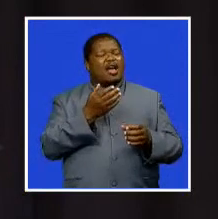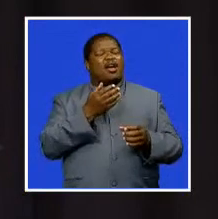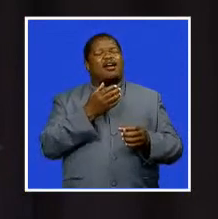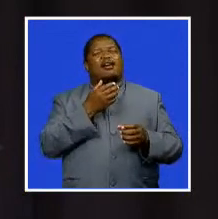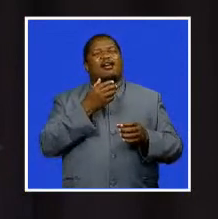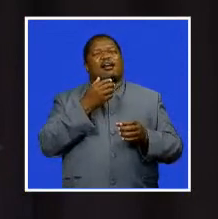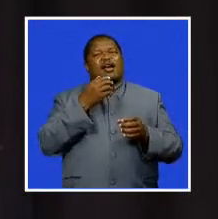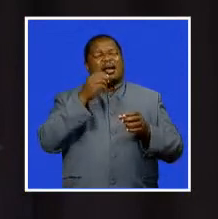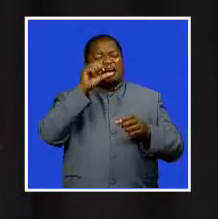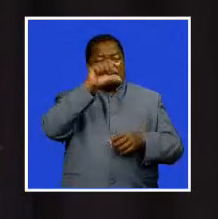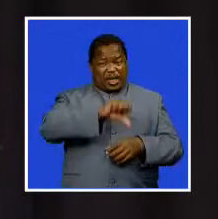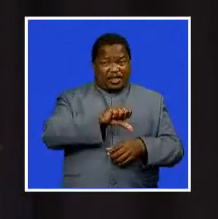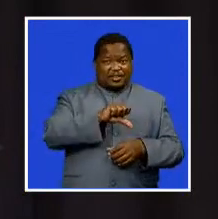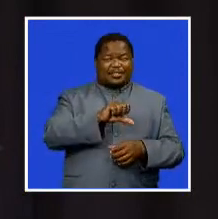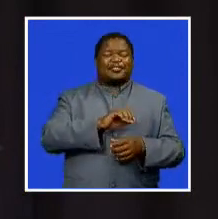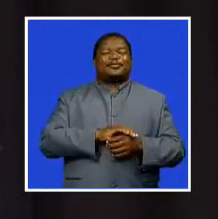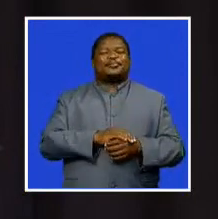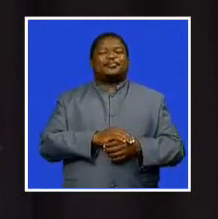elinye